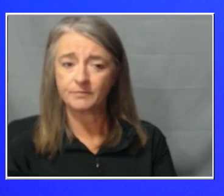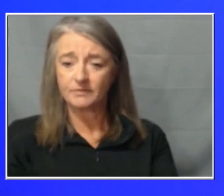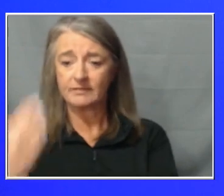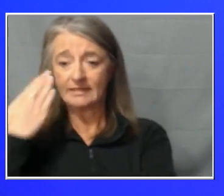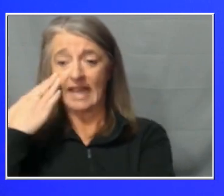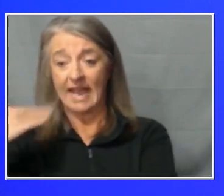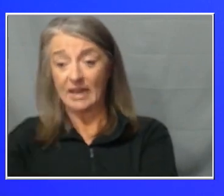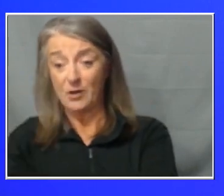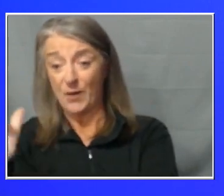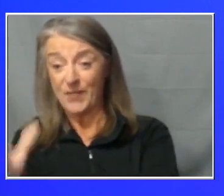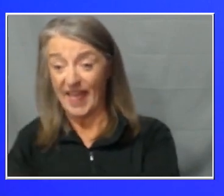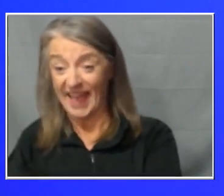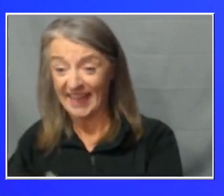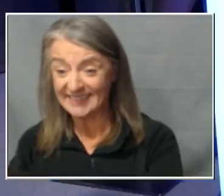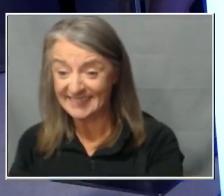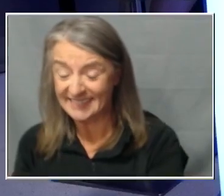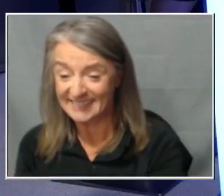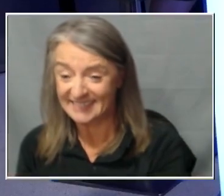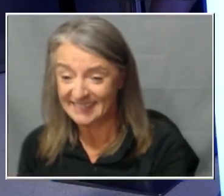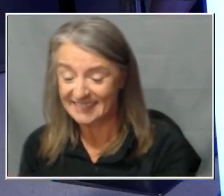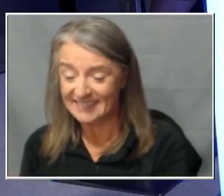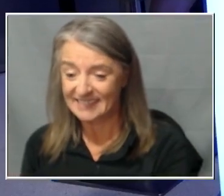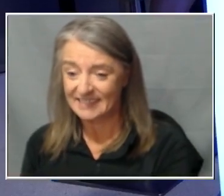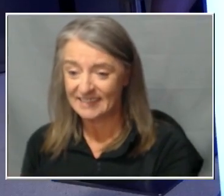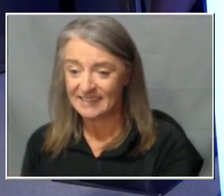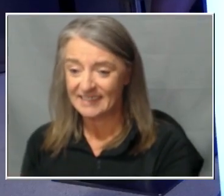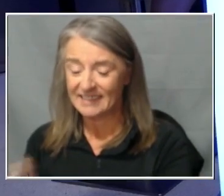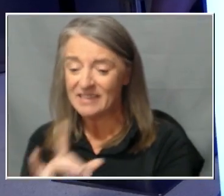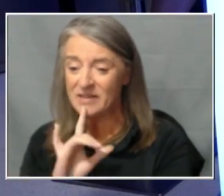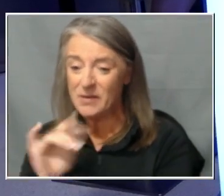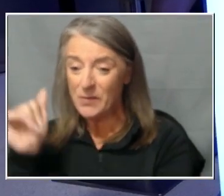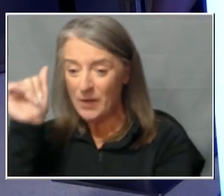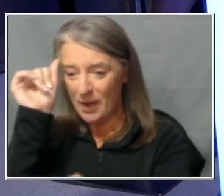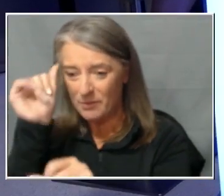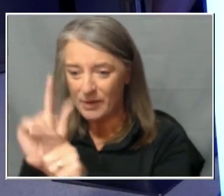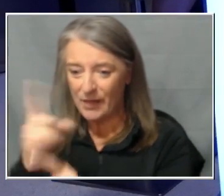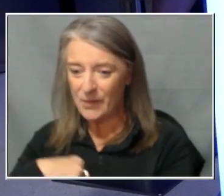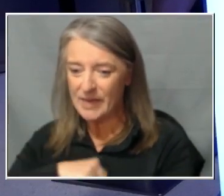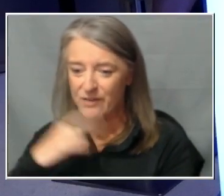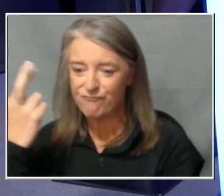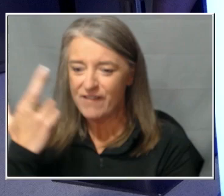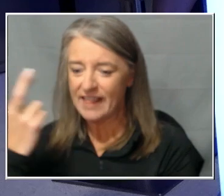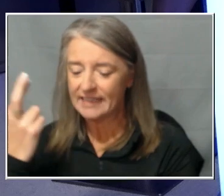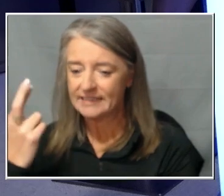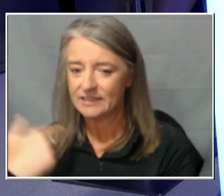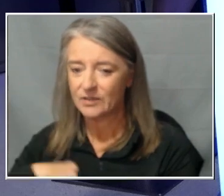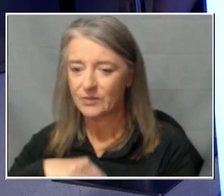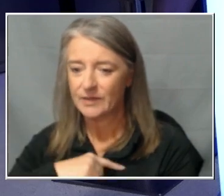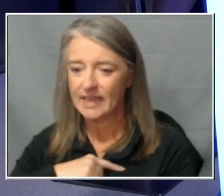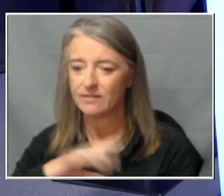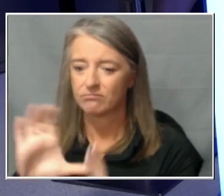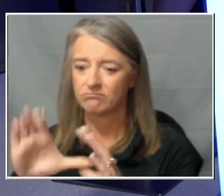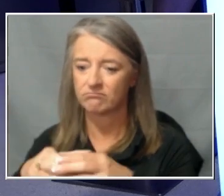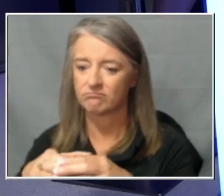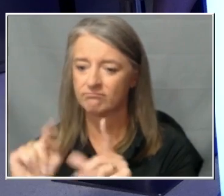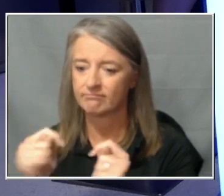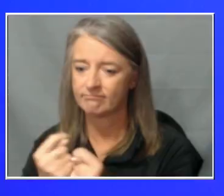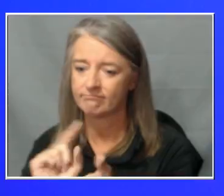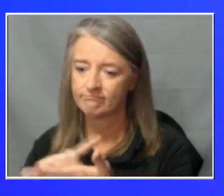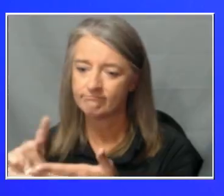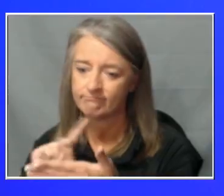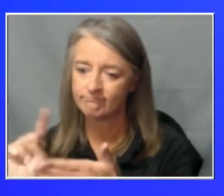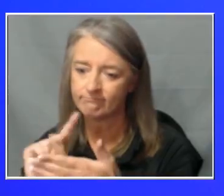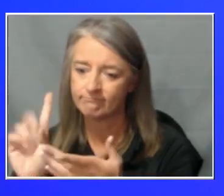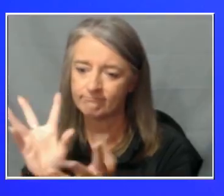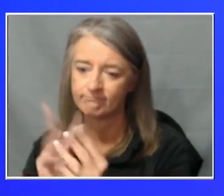that. So that's like music to your ears. Wait, there's a brother we didn't know about. It is. And we have a collaborative team. We meet every week to review